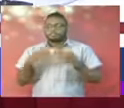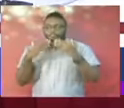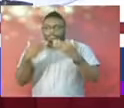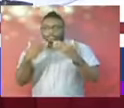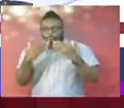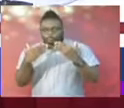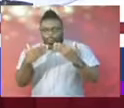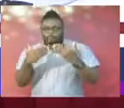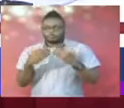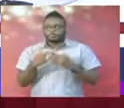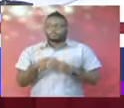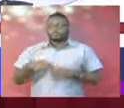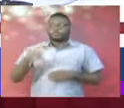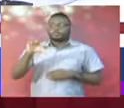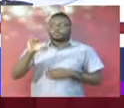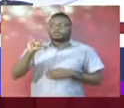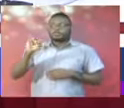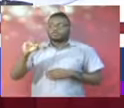IETV.